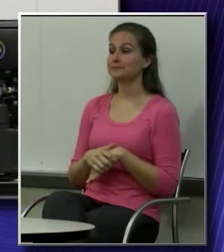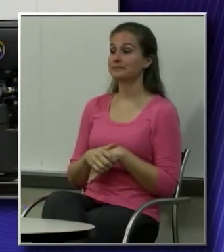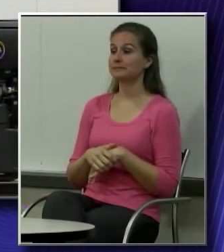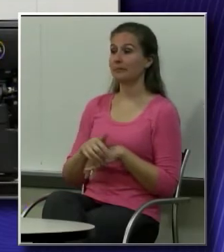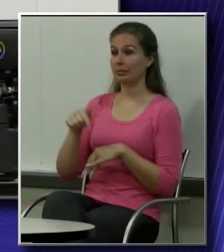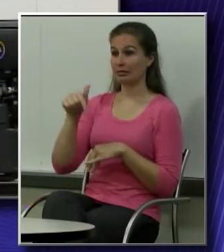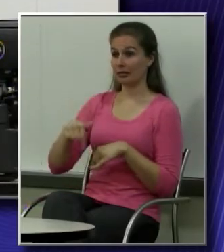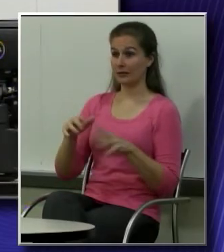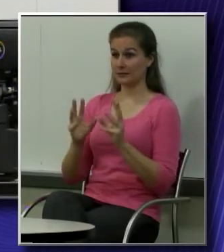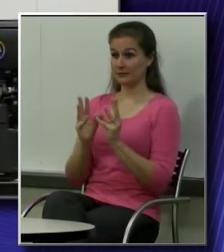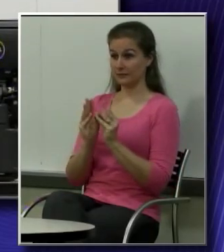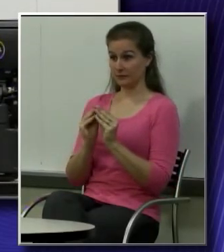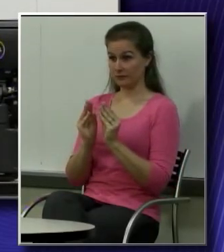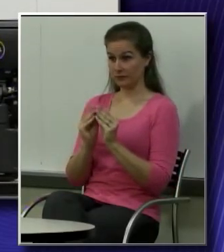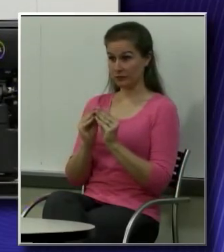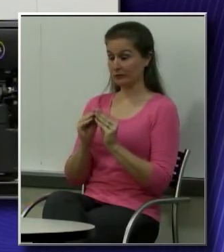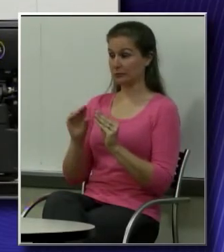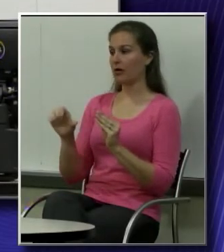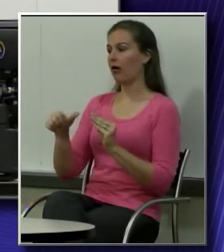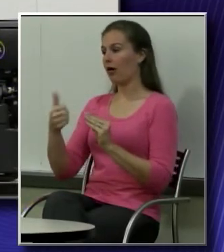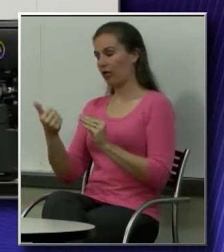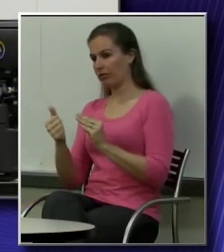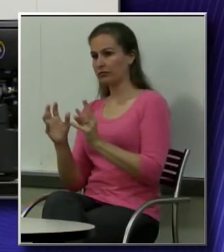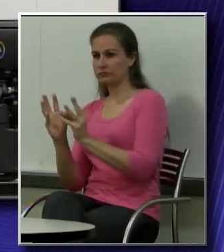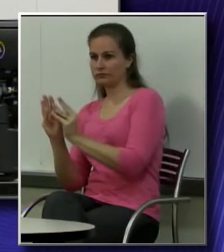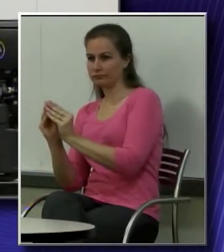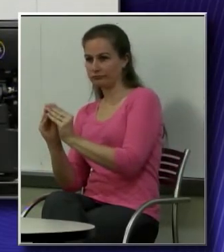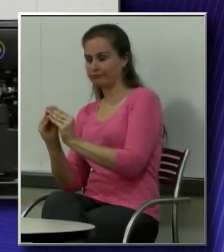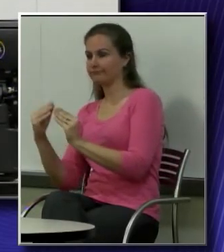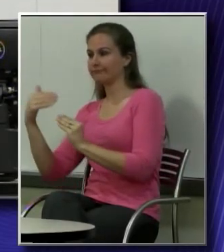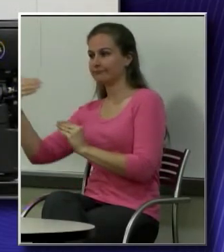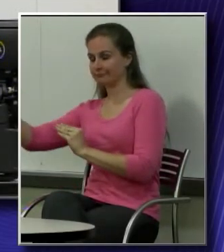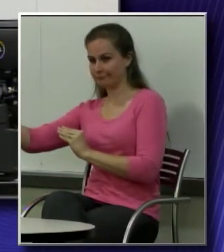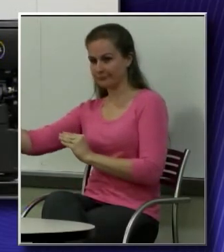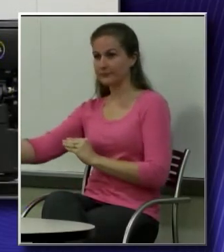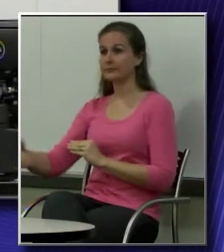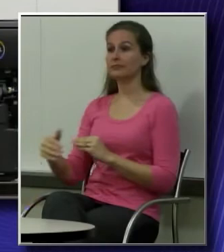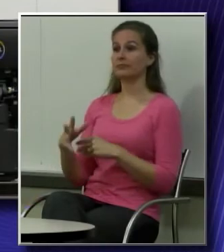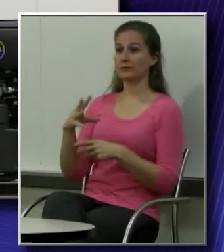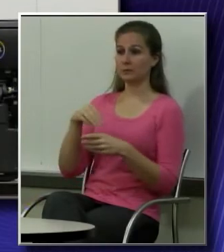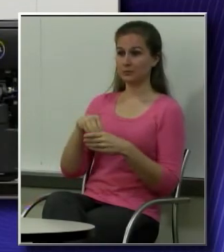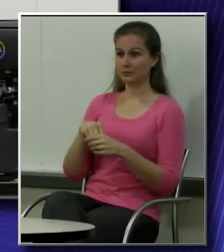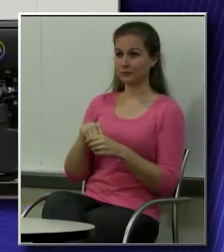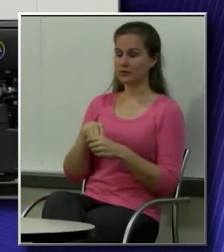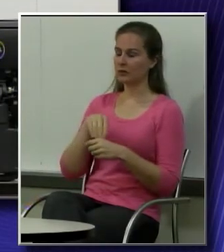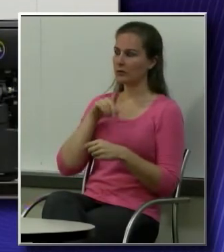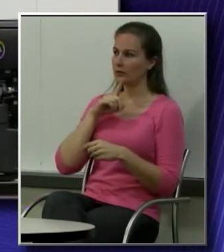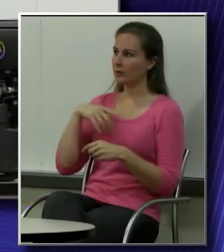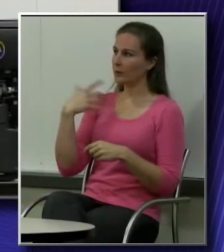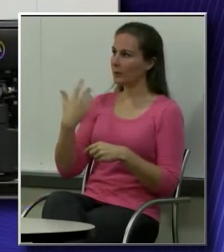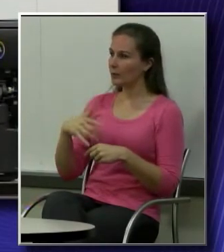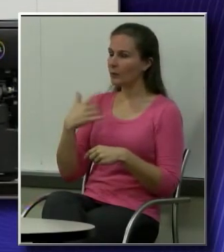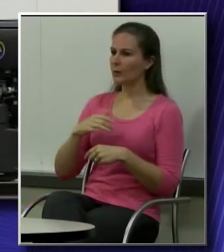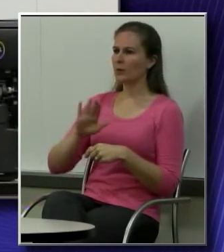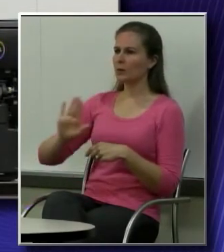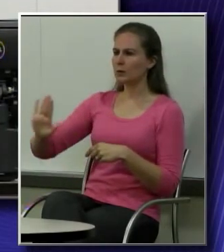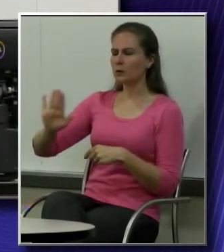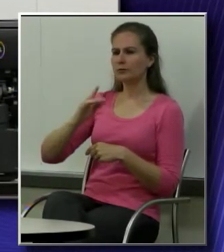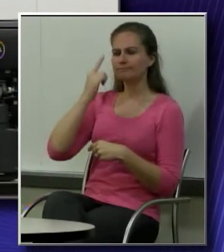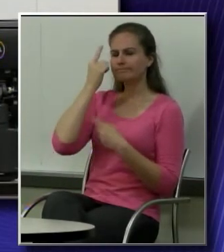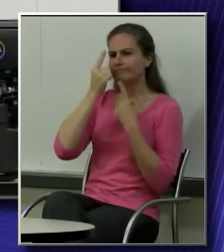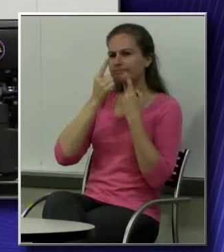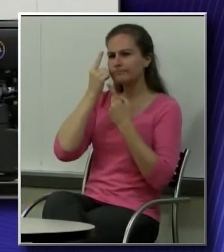and the others that are being held. It also included extensive responses to